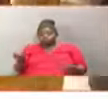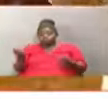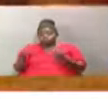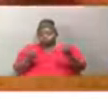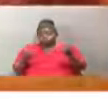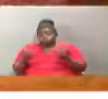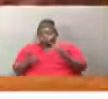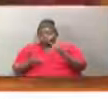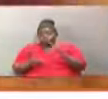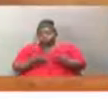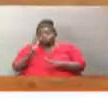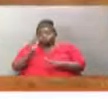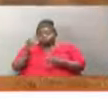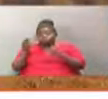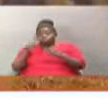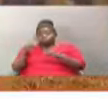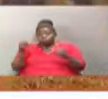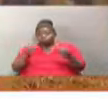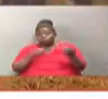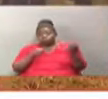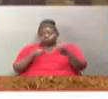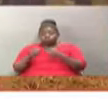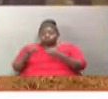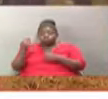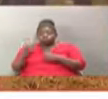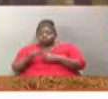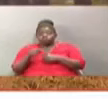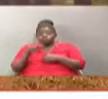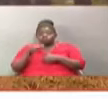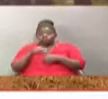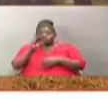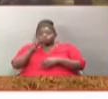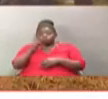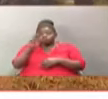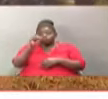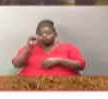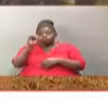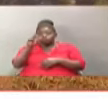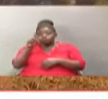ezaakakubutuko zaakubawo ku Boxing Day ebusiika.